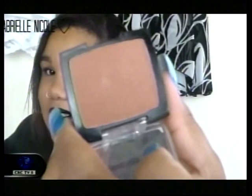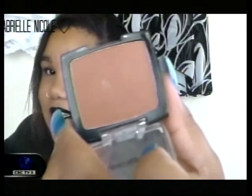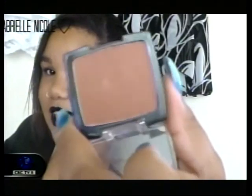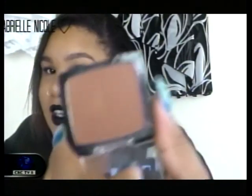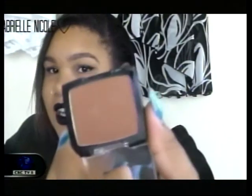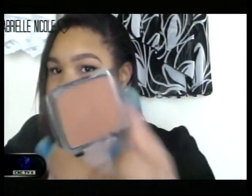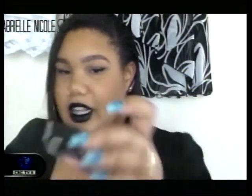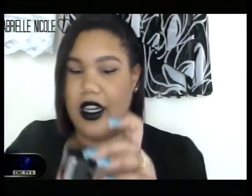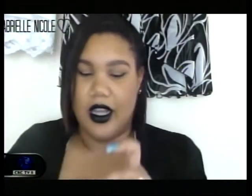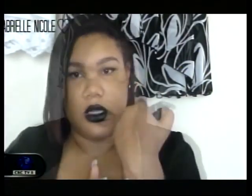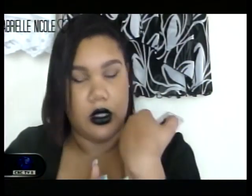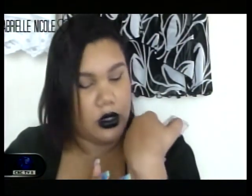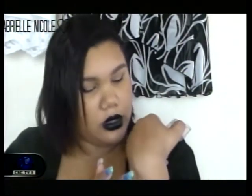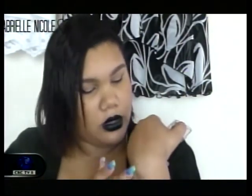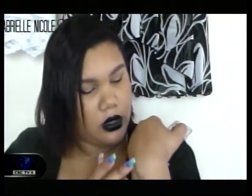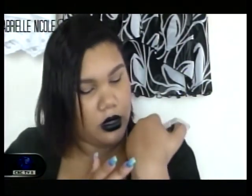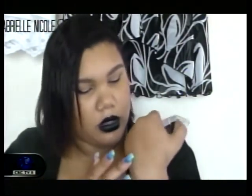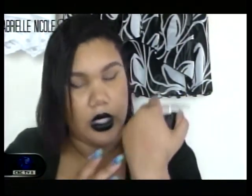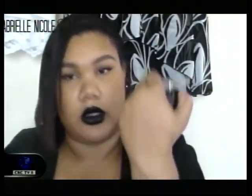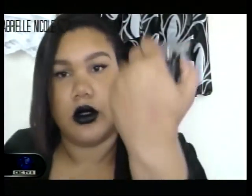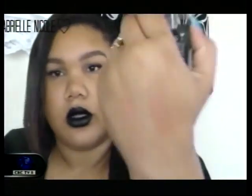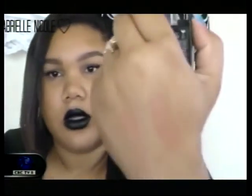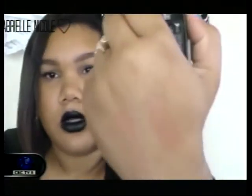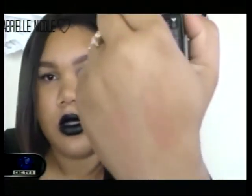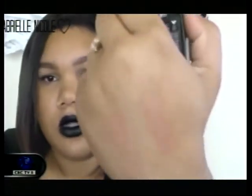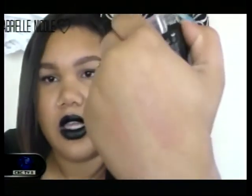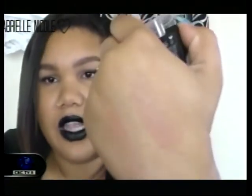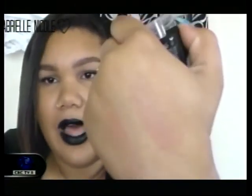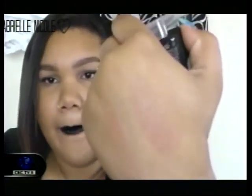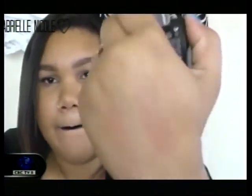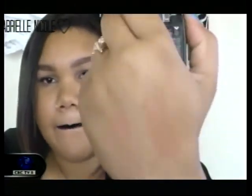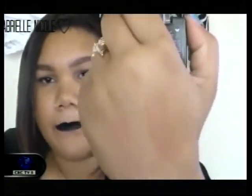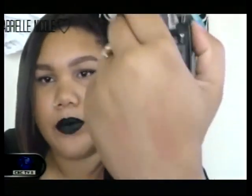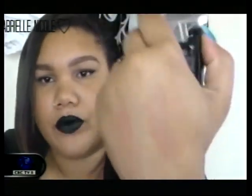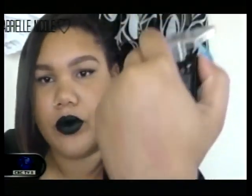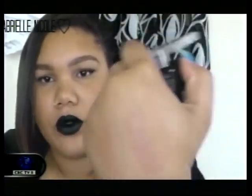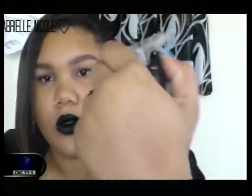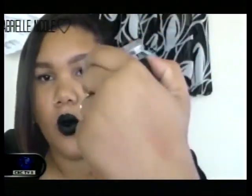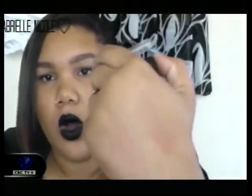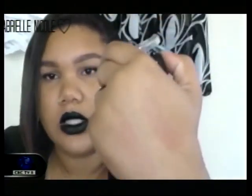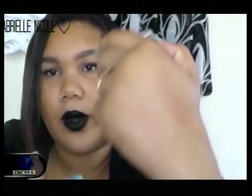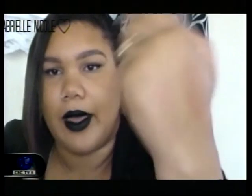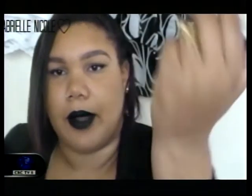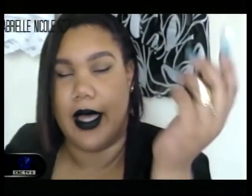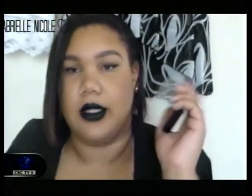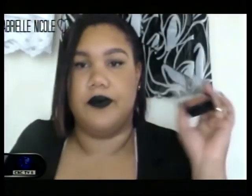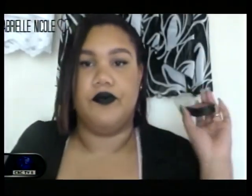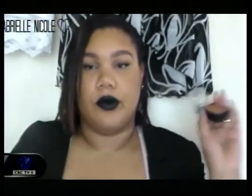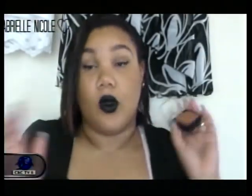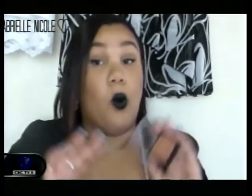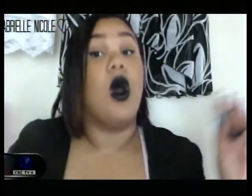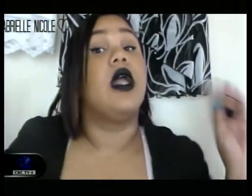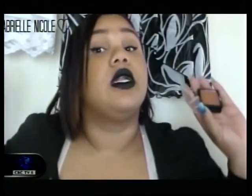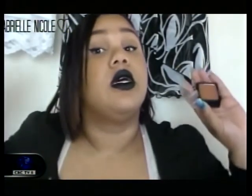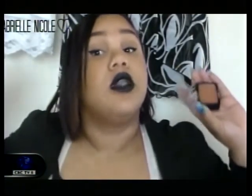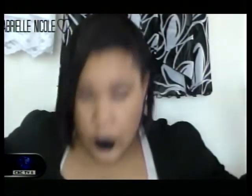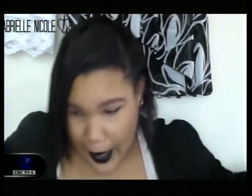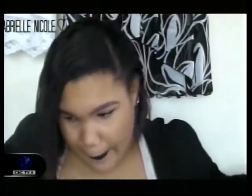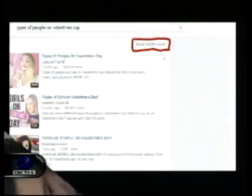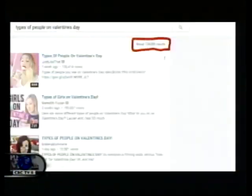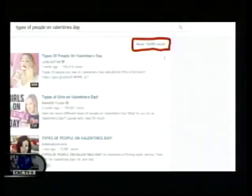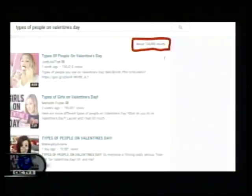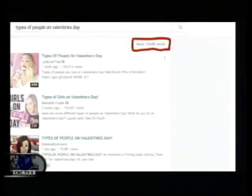game. She adds, being a makeup artist on YouTube requires paying attention to makeup trends. That